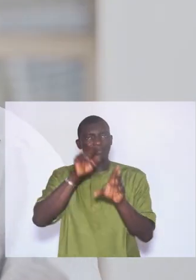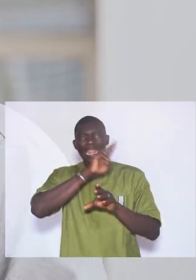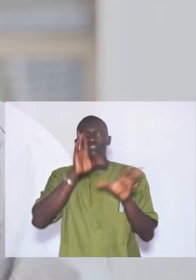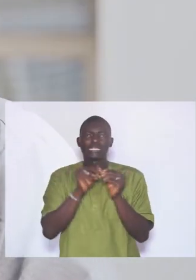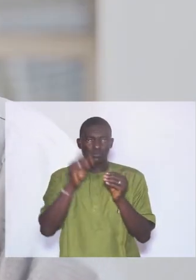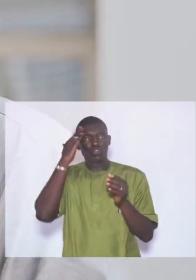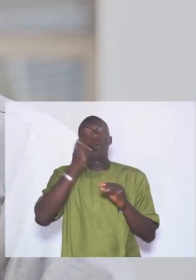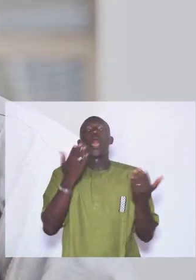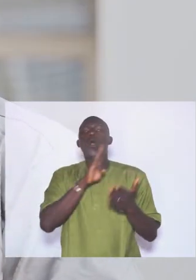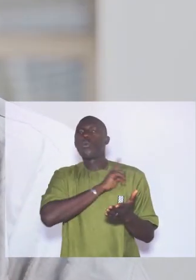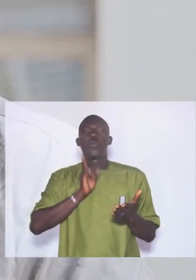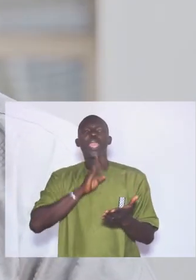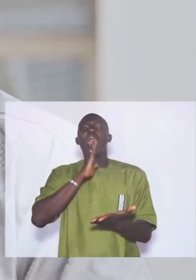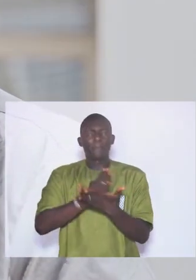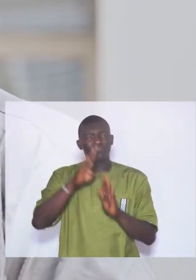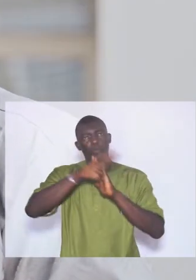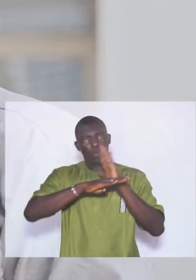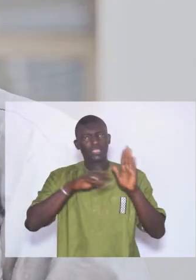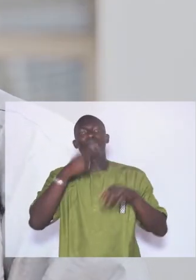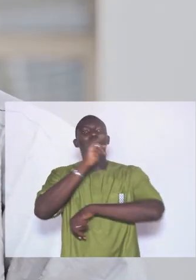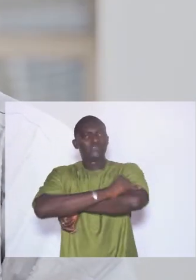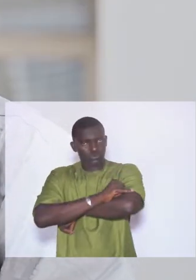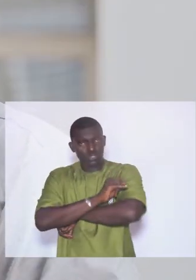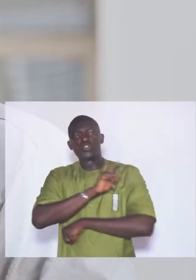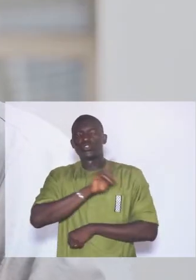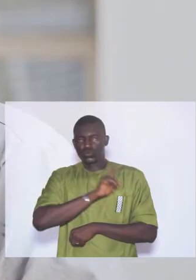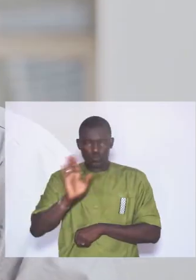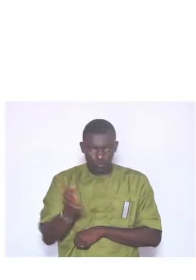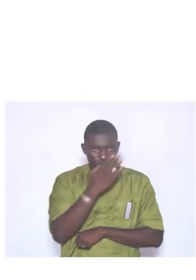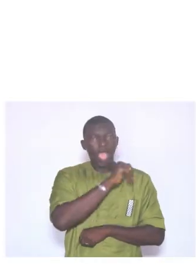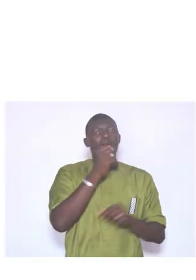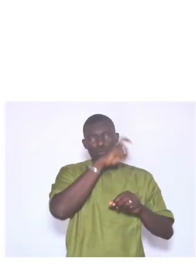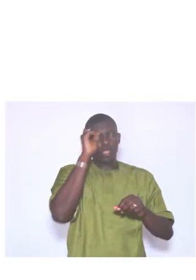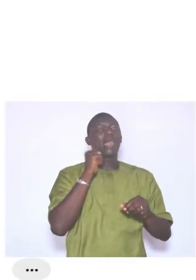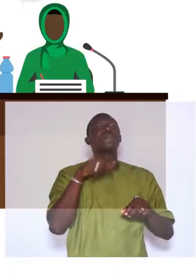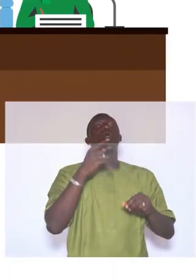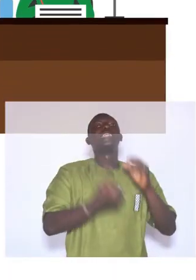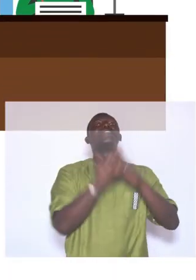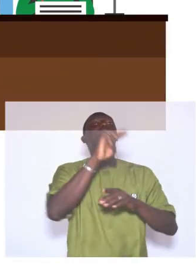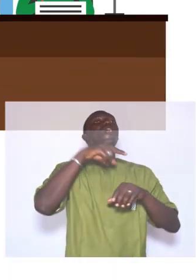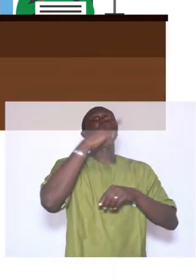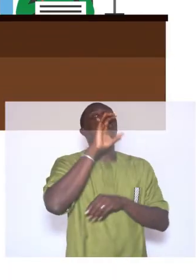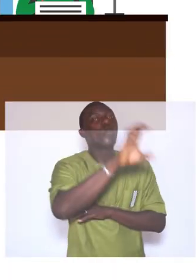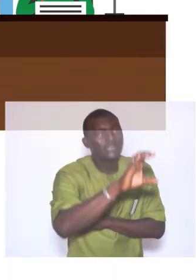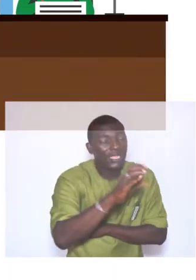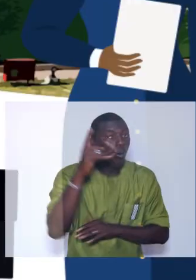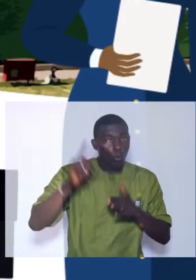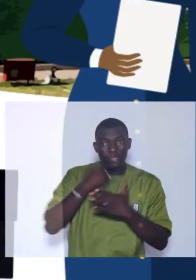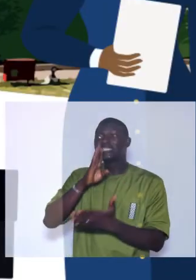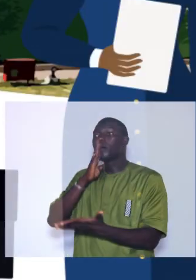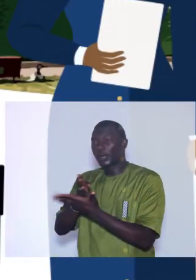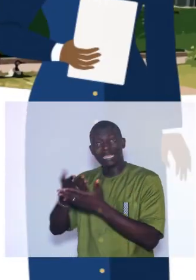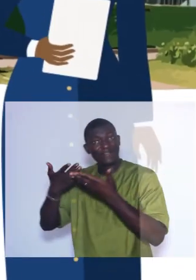the appropriation, where we approve budgets for institutions to go back and work for the development of the country. Now, once these appropriations are